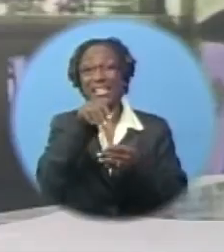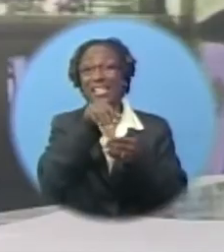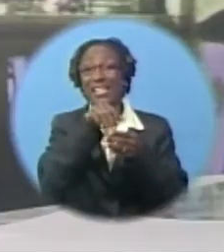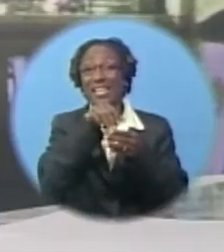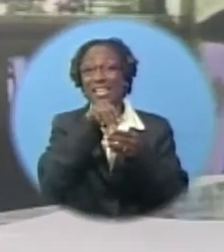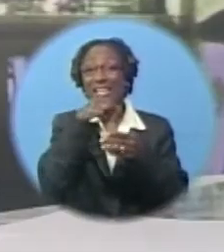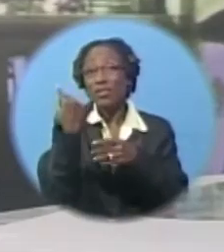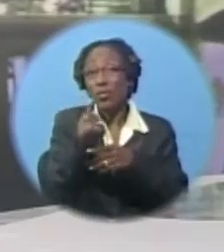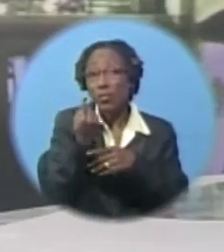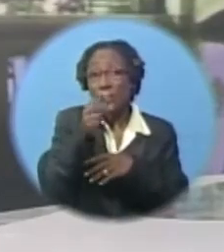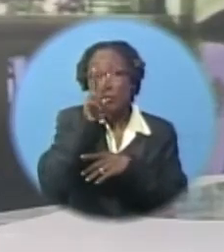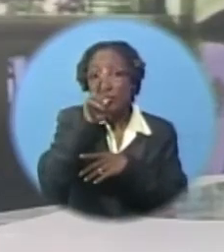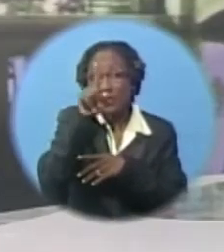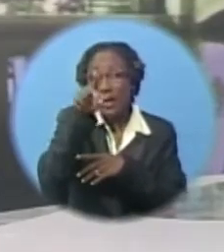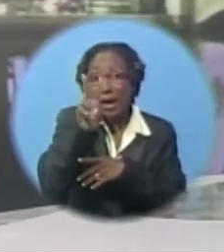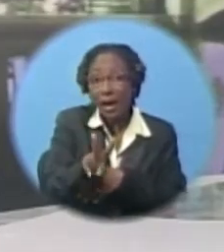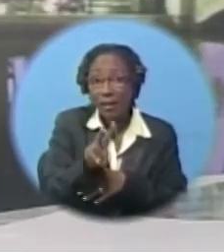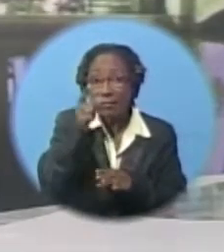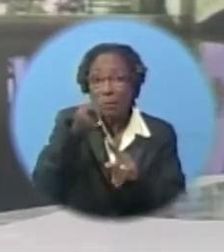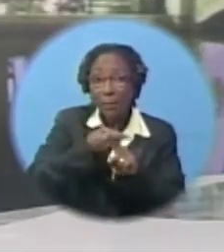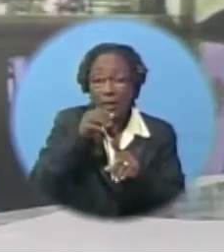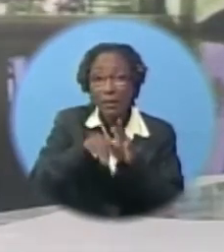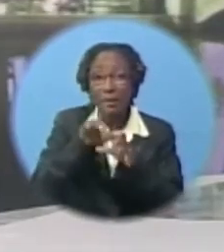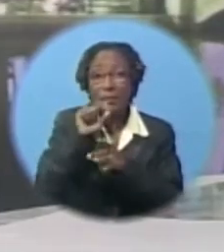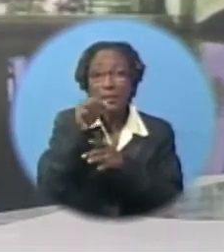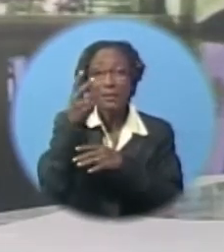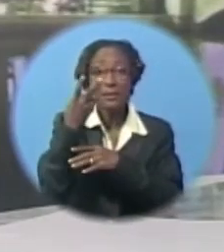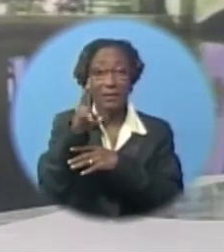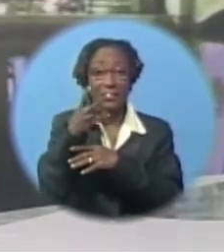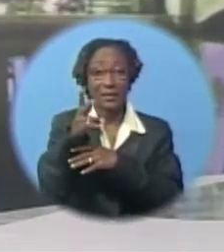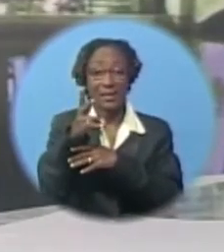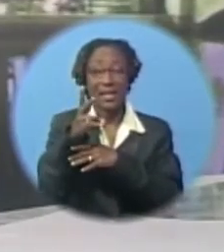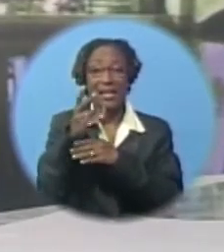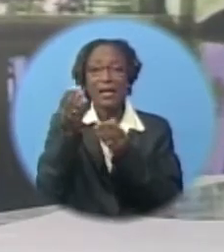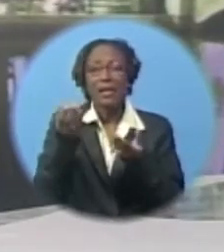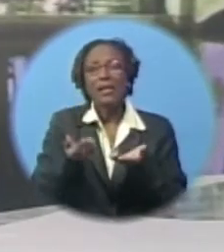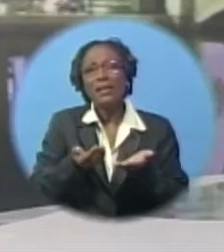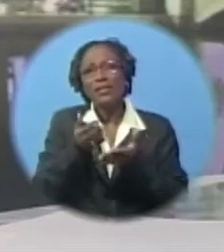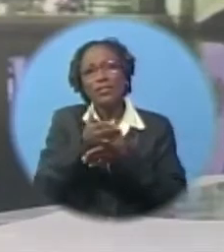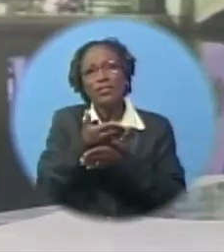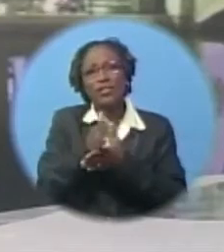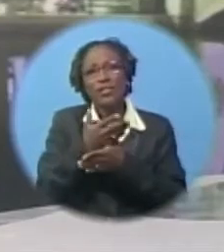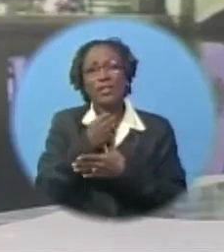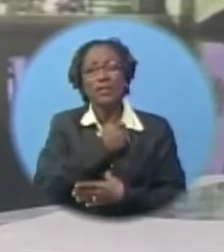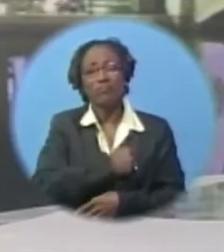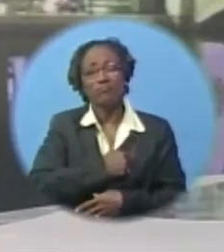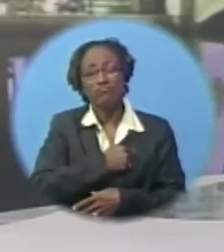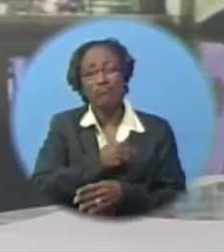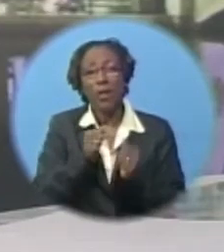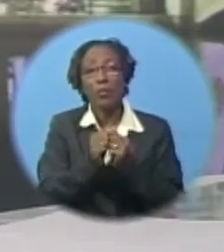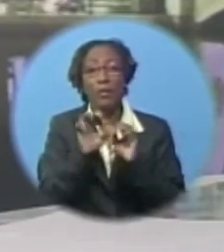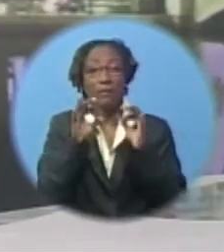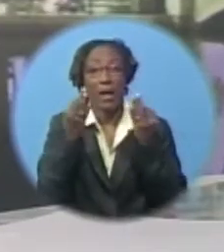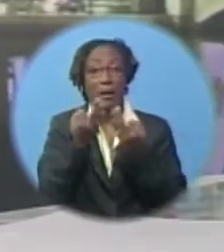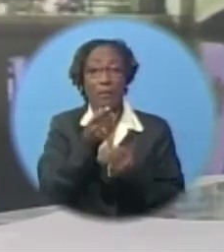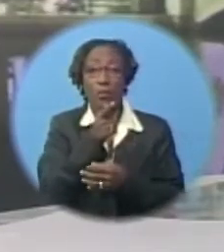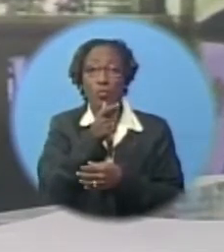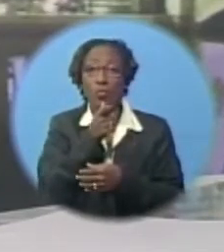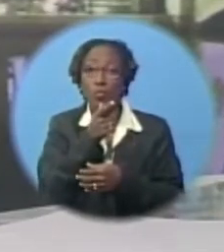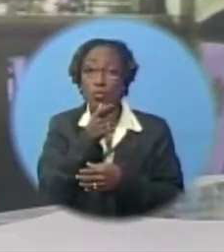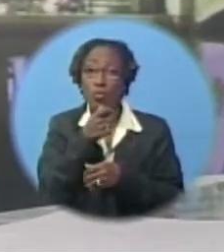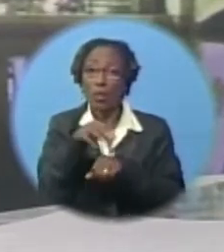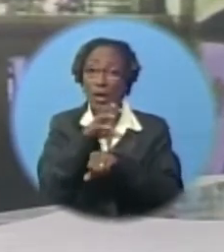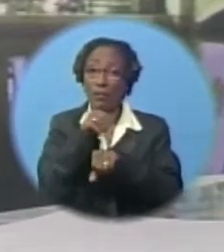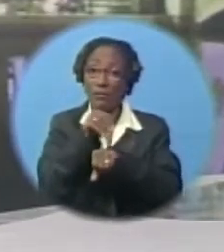into 2017. It is offering its deepest condolences to the families of those who have been affected. The ministry is